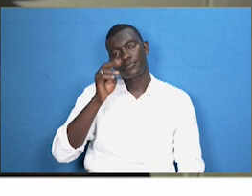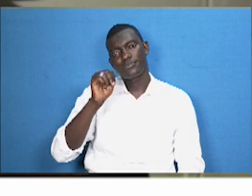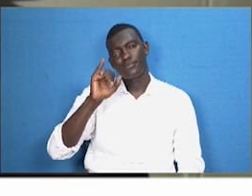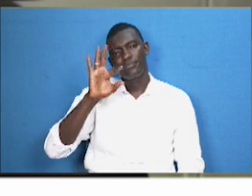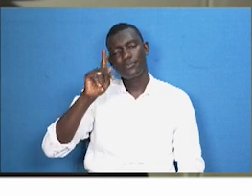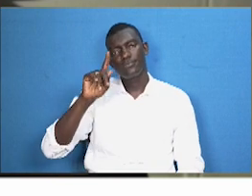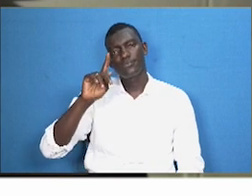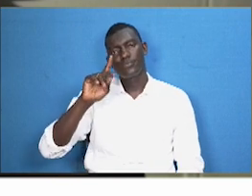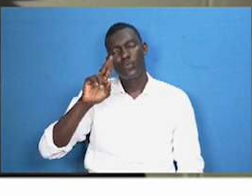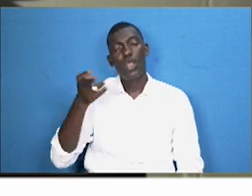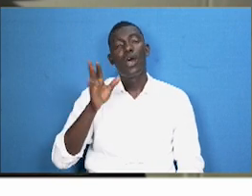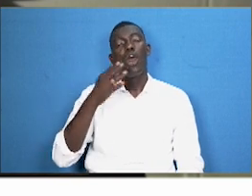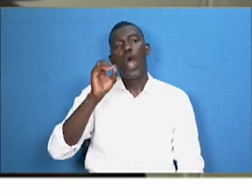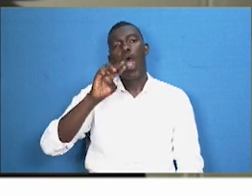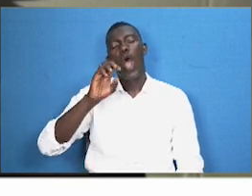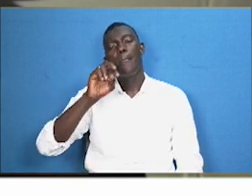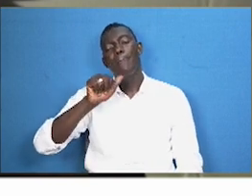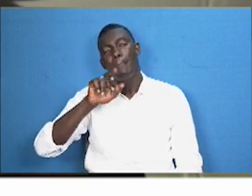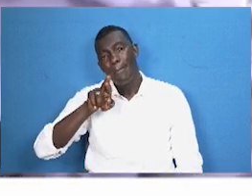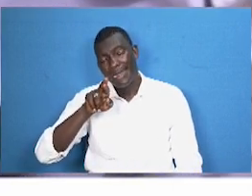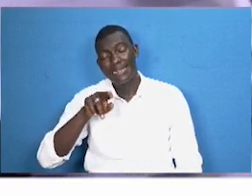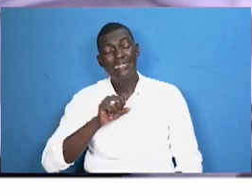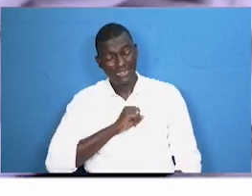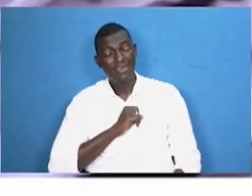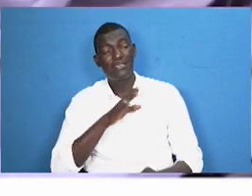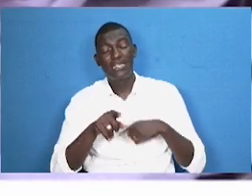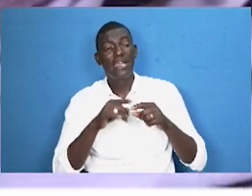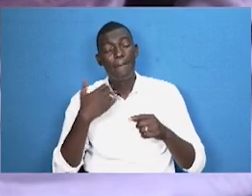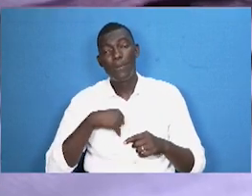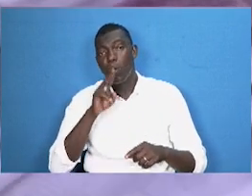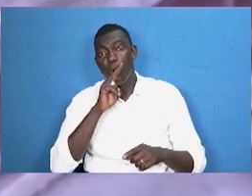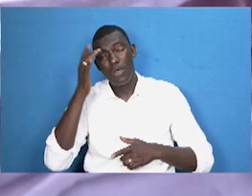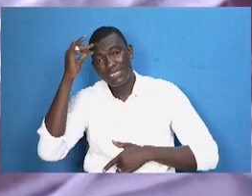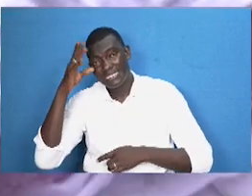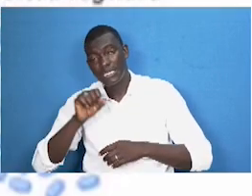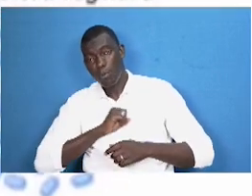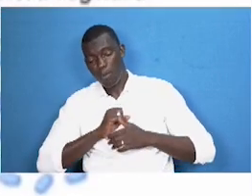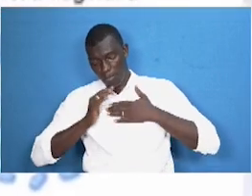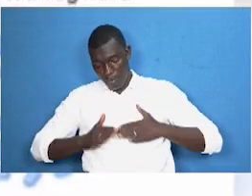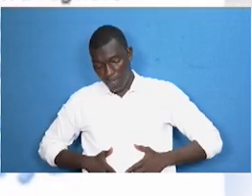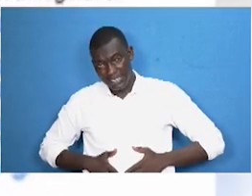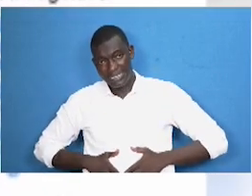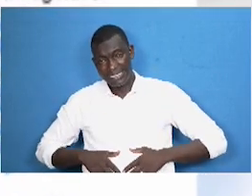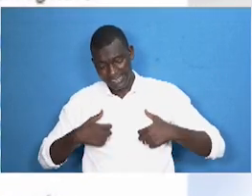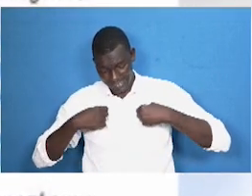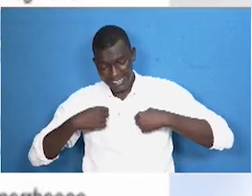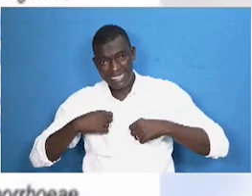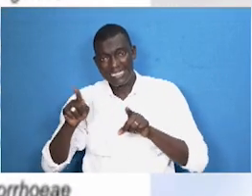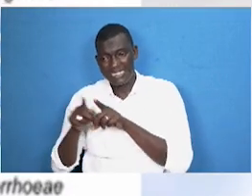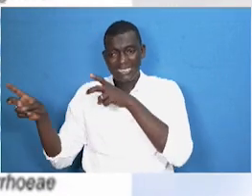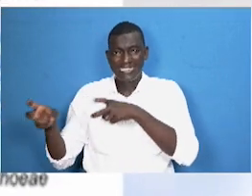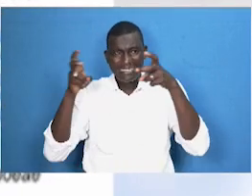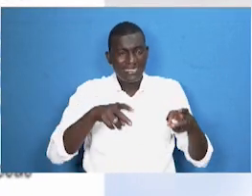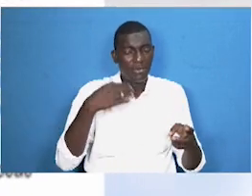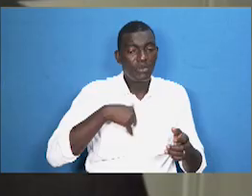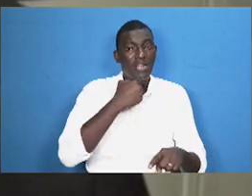health professional, says infected second-hand underwear can cause fungal infections, which can cause discharge